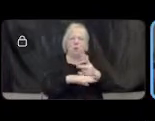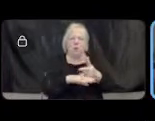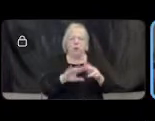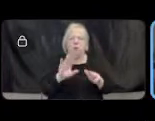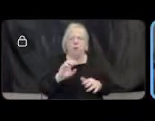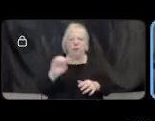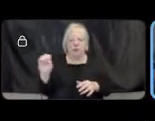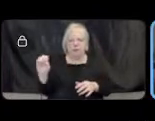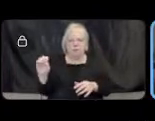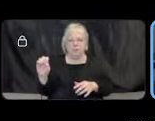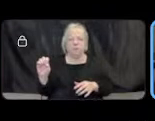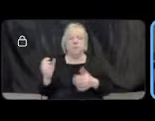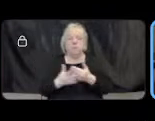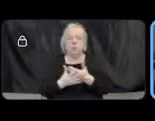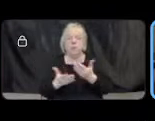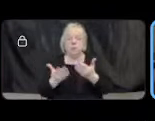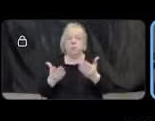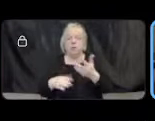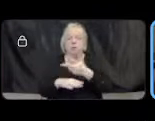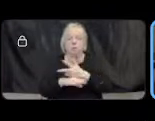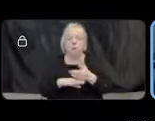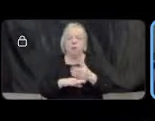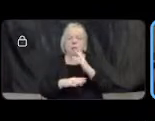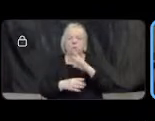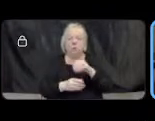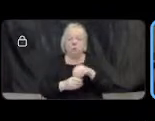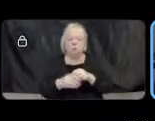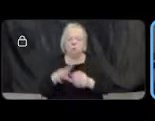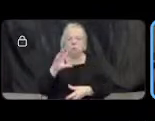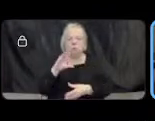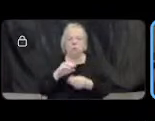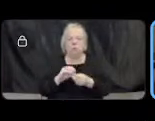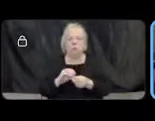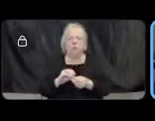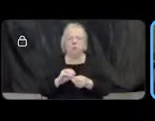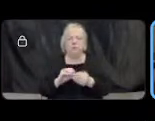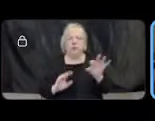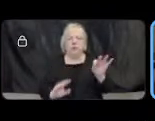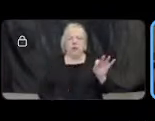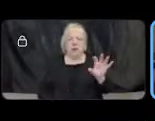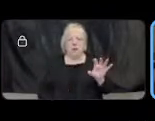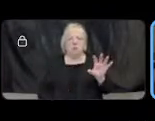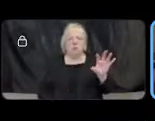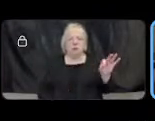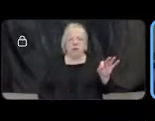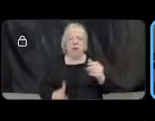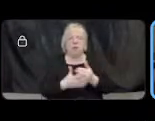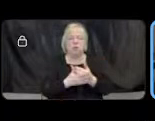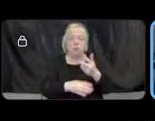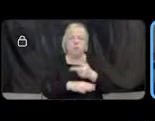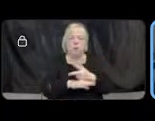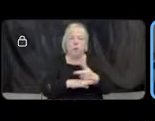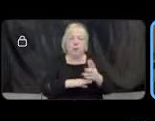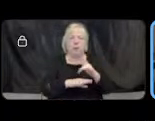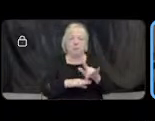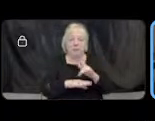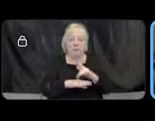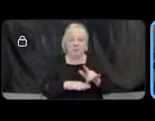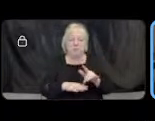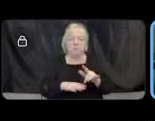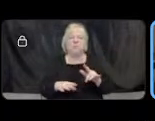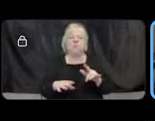east. The new proposed parking areas will include a total of 909 new parking spaces. There